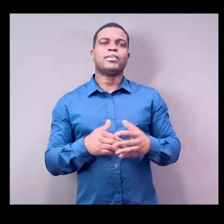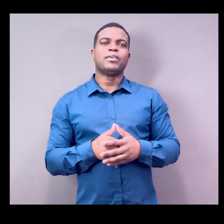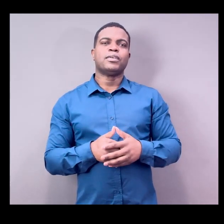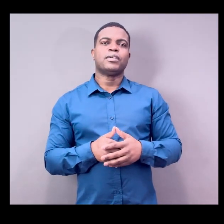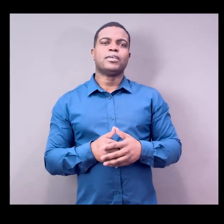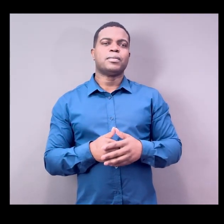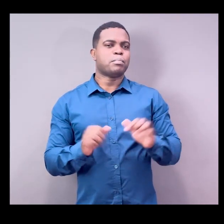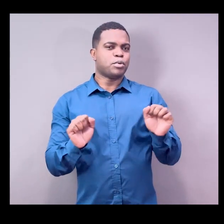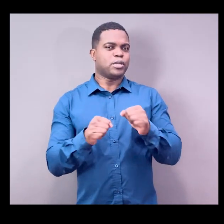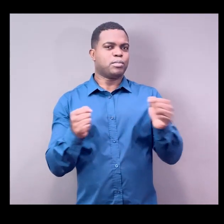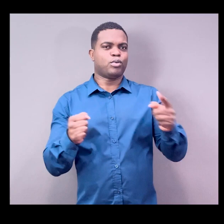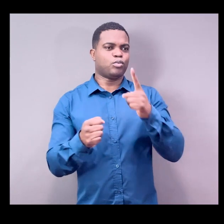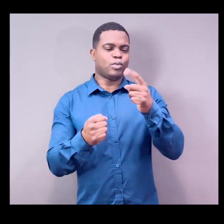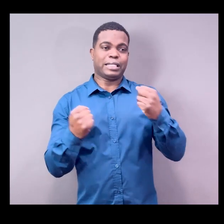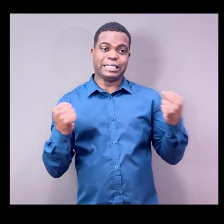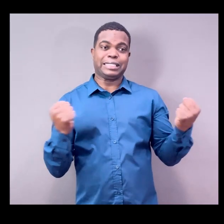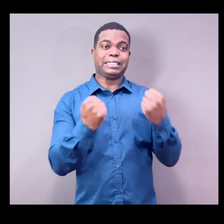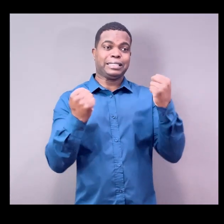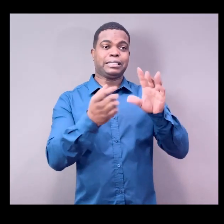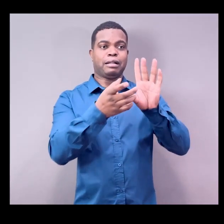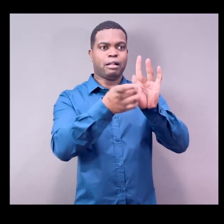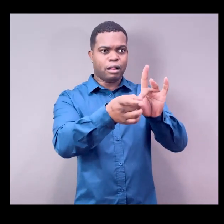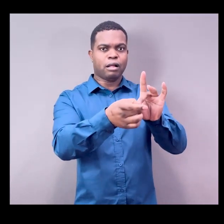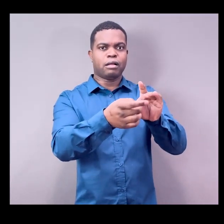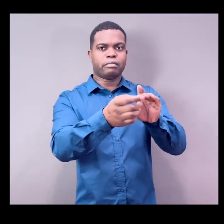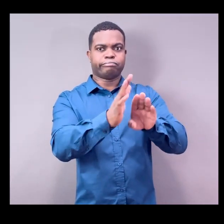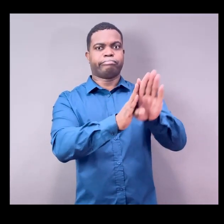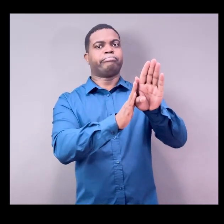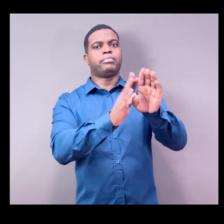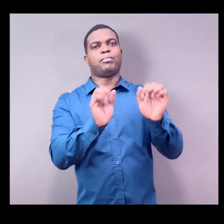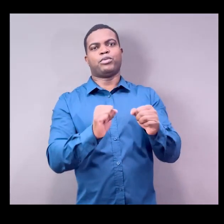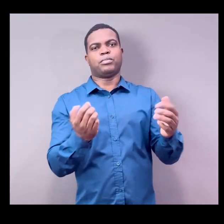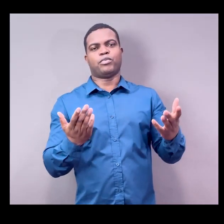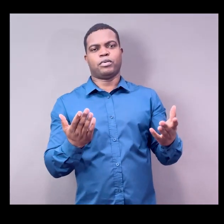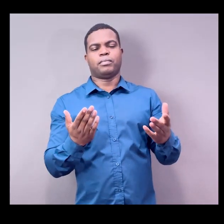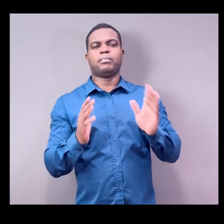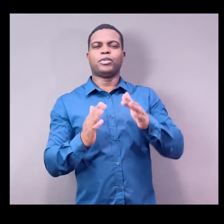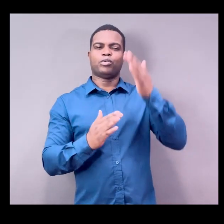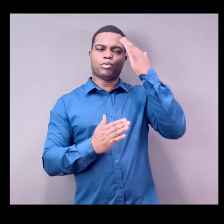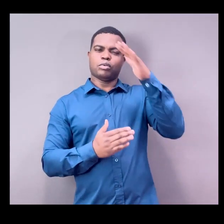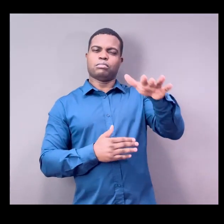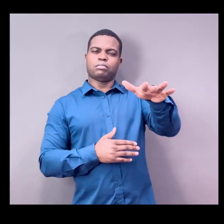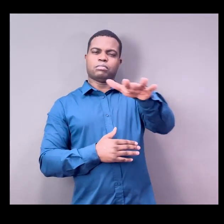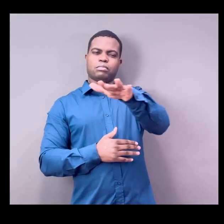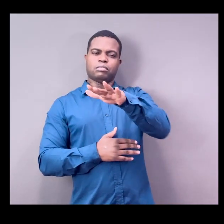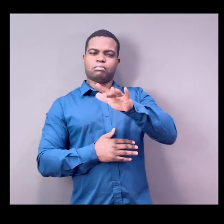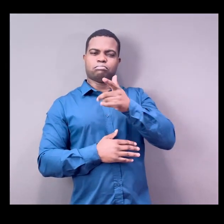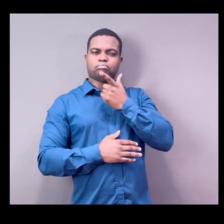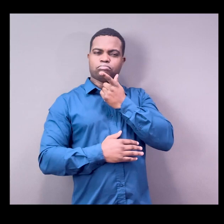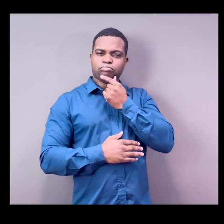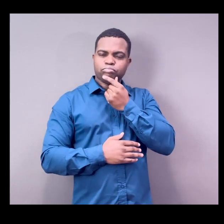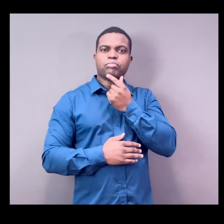at the end of the day, you may not be able to get the best out of this initiative.